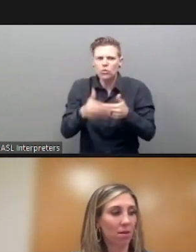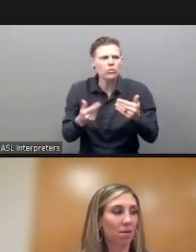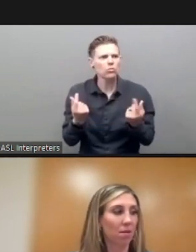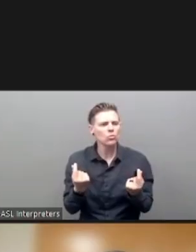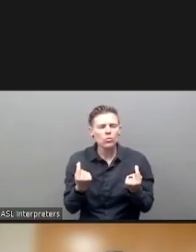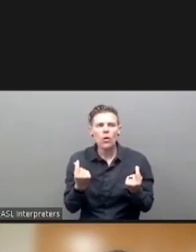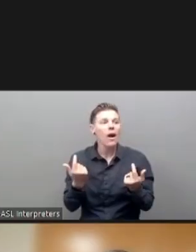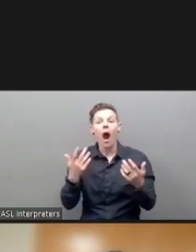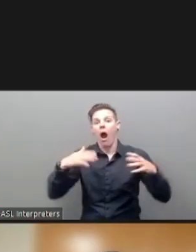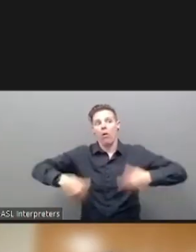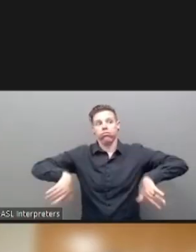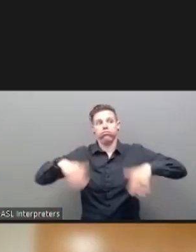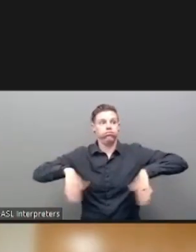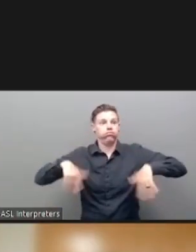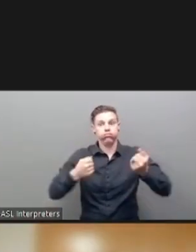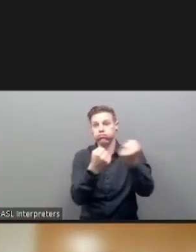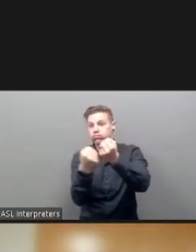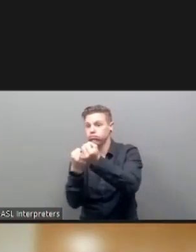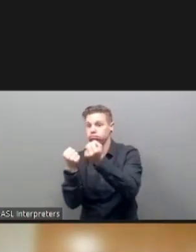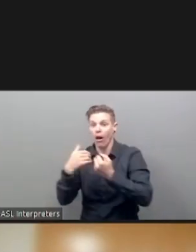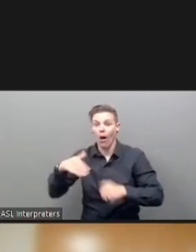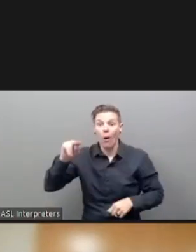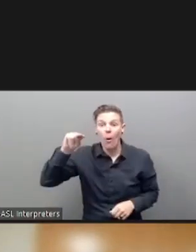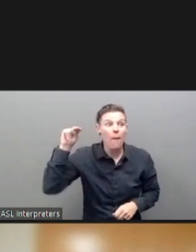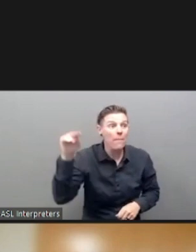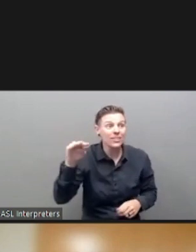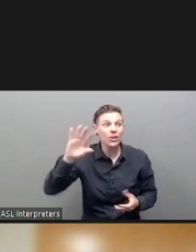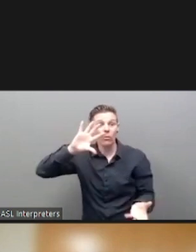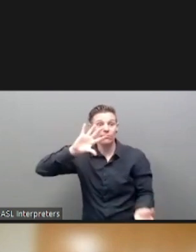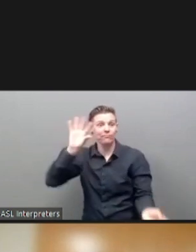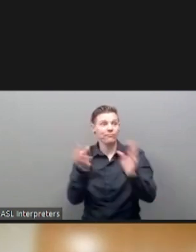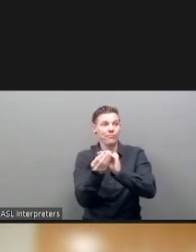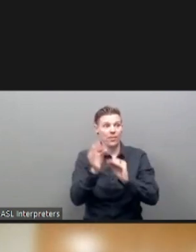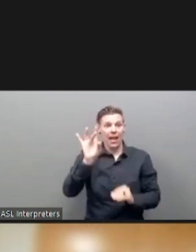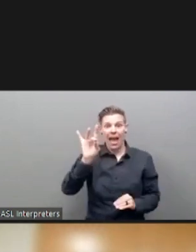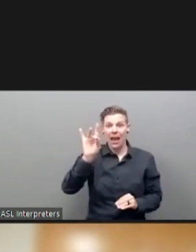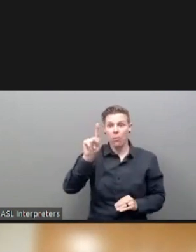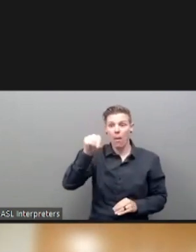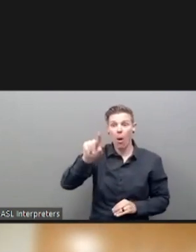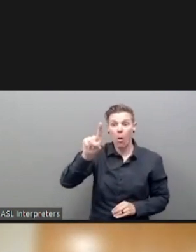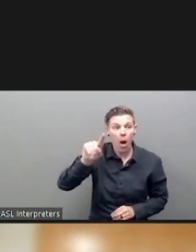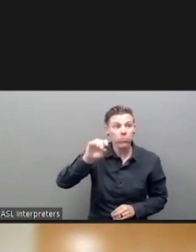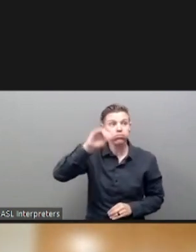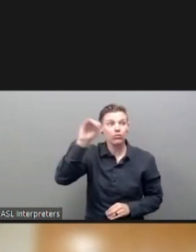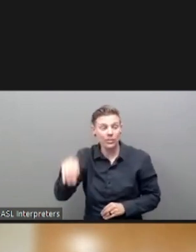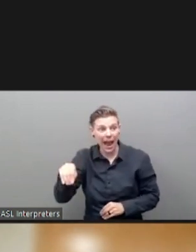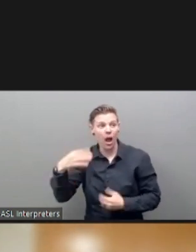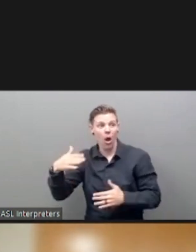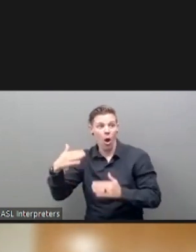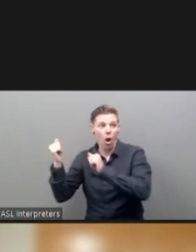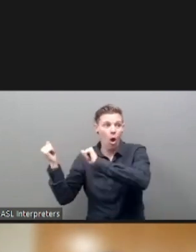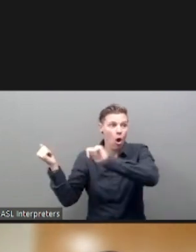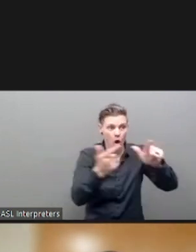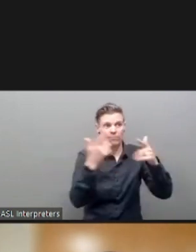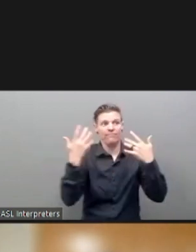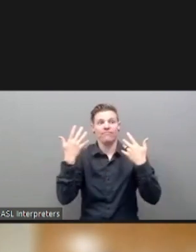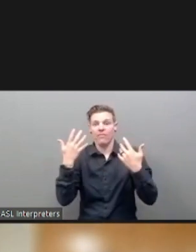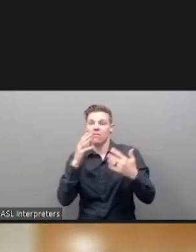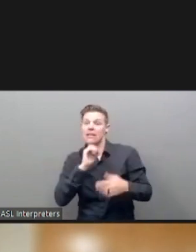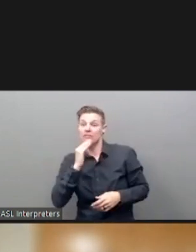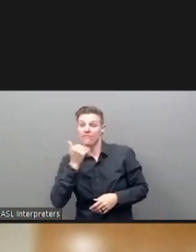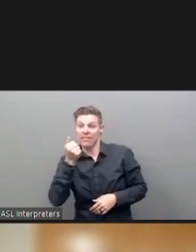We're at 81.1% of all New Mexicans 18 and over, and 62% of